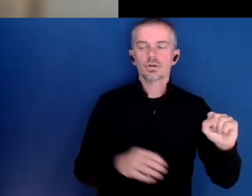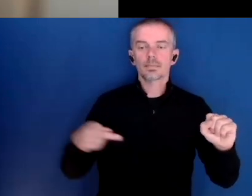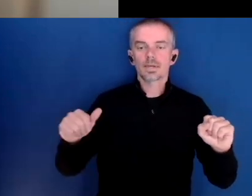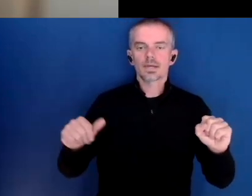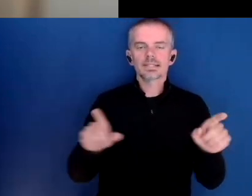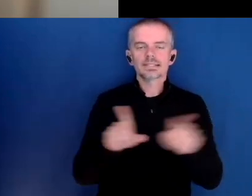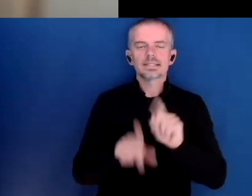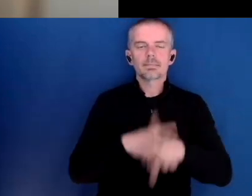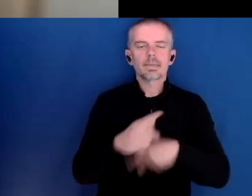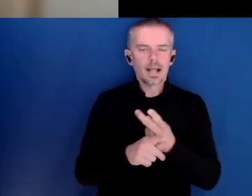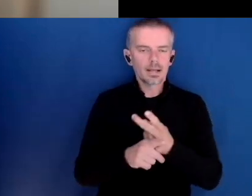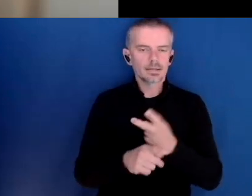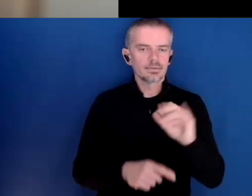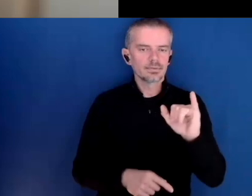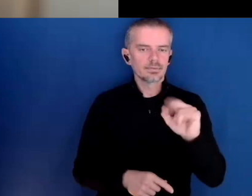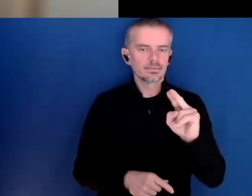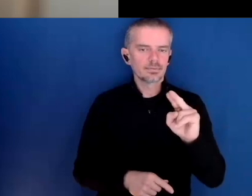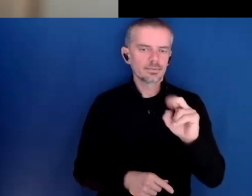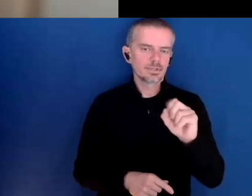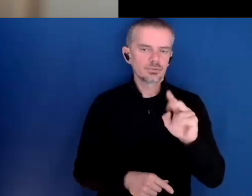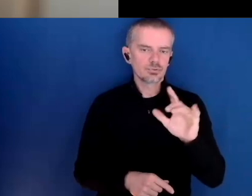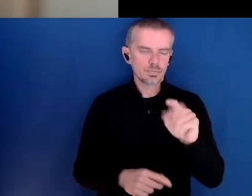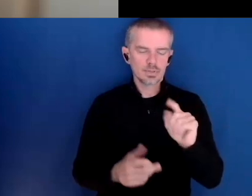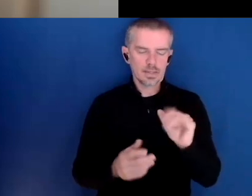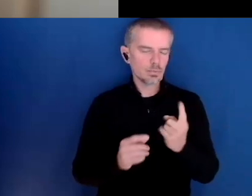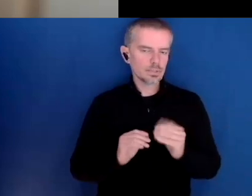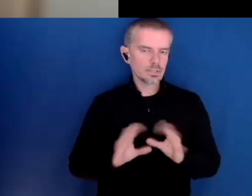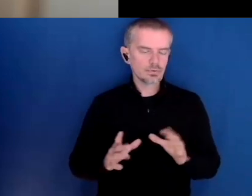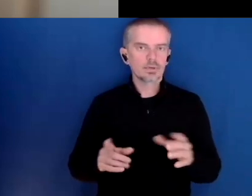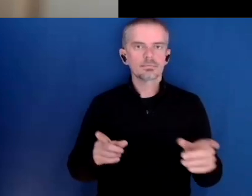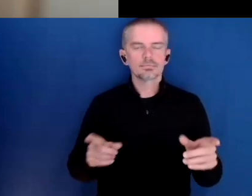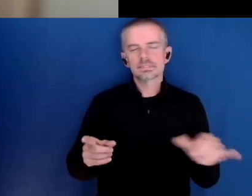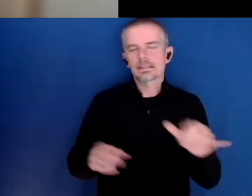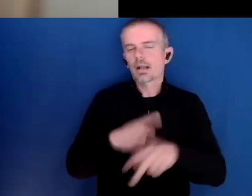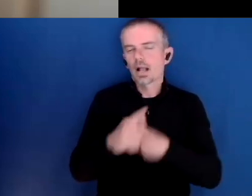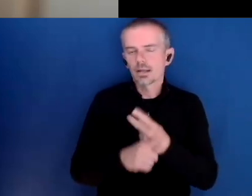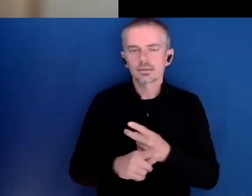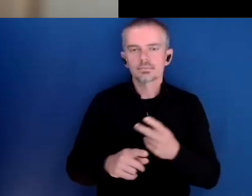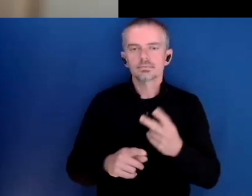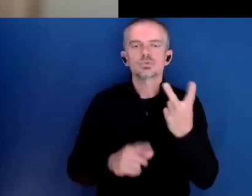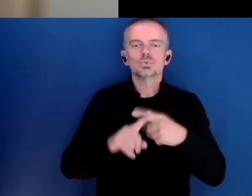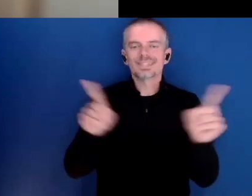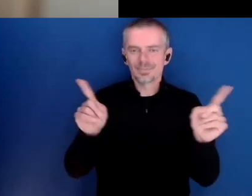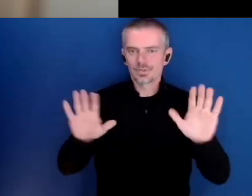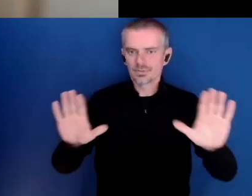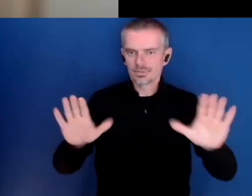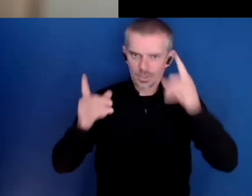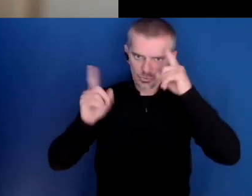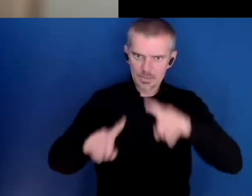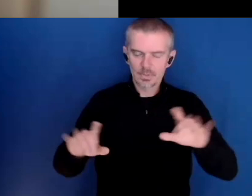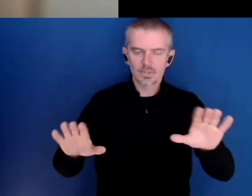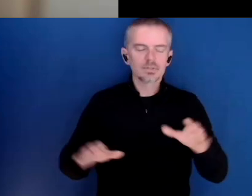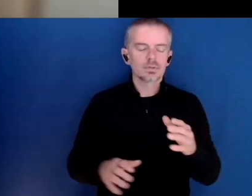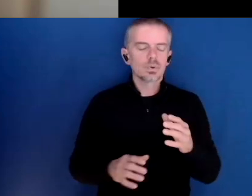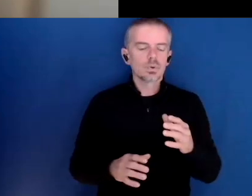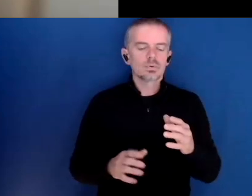instrument. There was a question just wanting that sort of clarification. So those are two different instruments, asking about restrictions